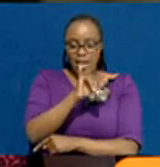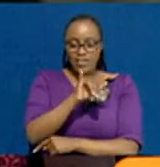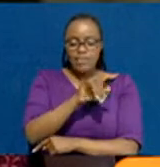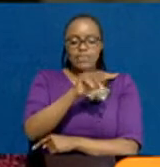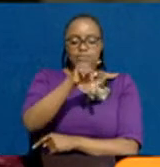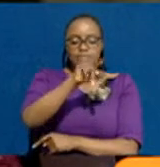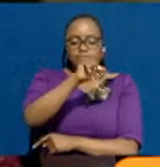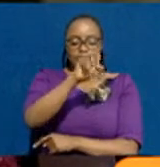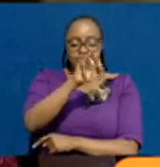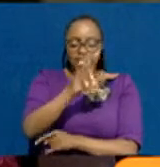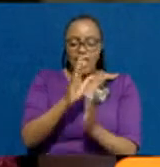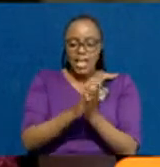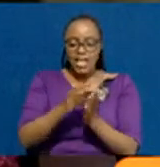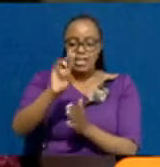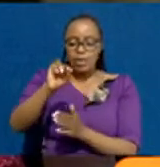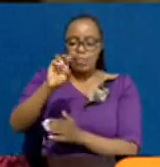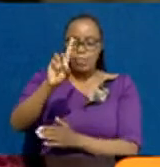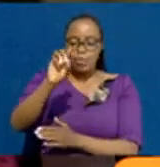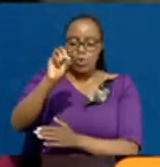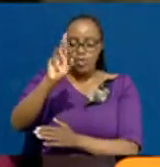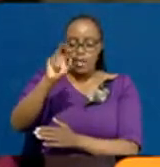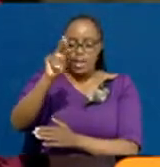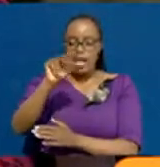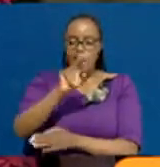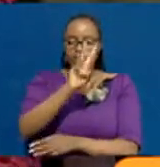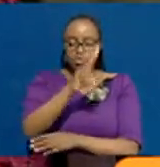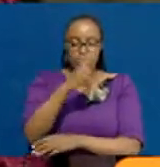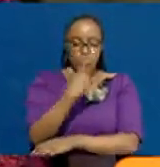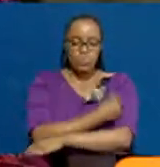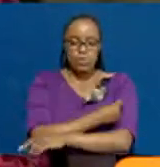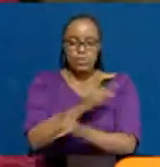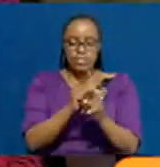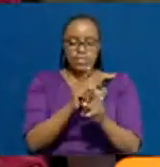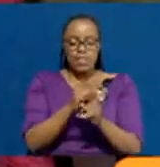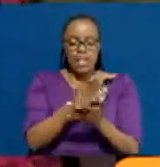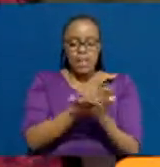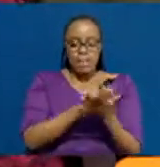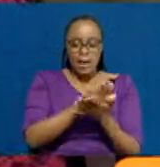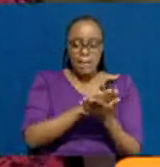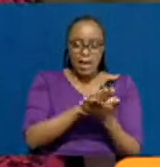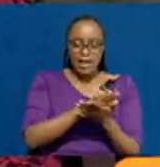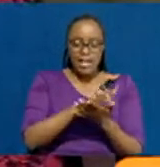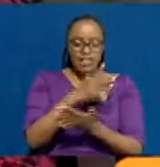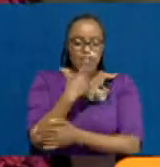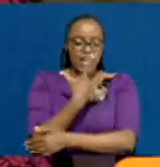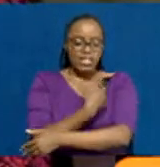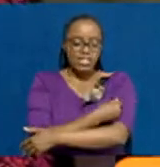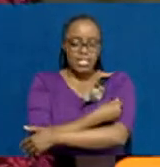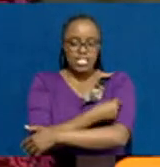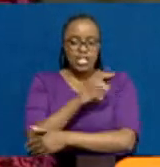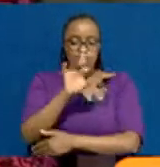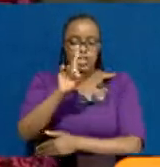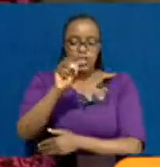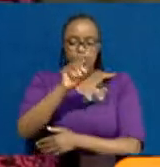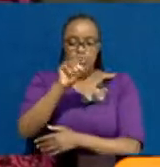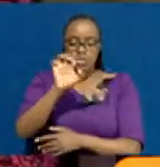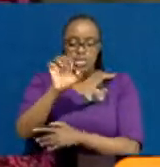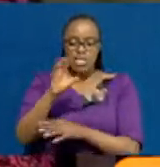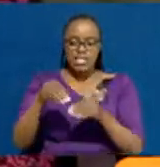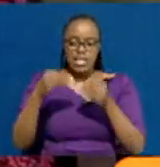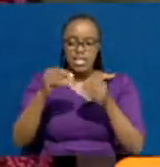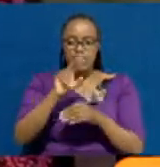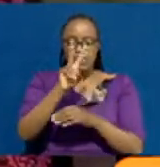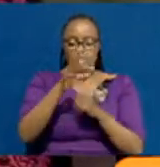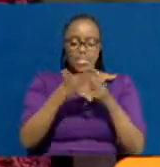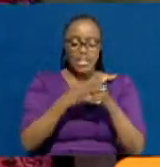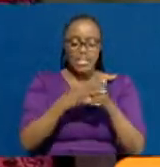and Moderna, there are 2 doses that are part of what is called the primary vaccine dose. So these 2 doses are given